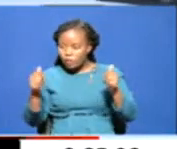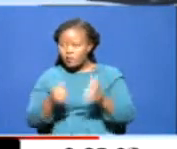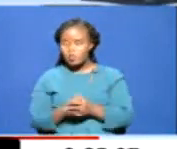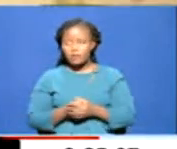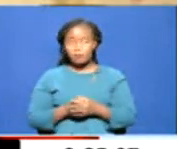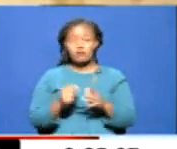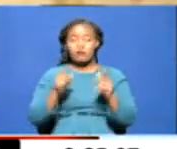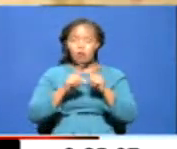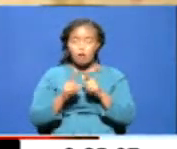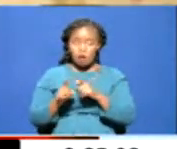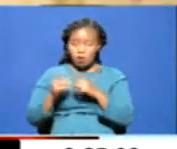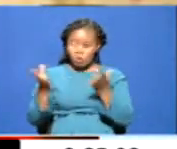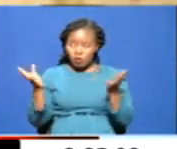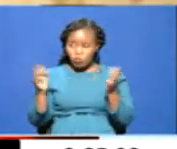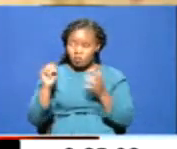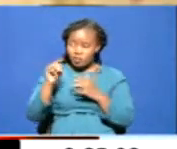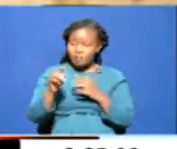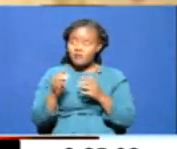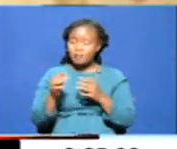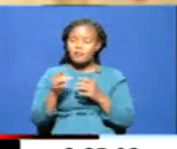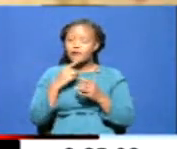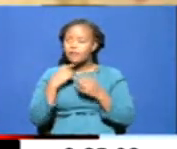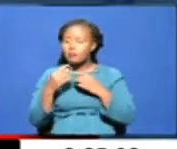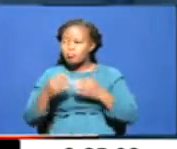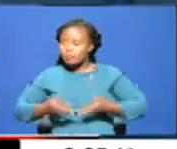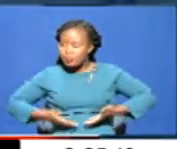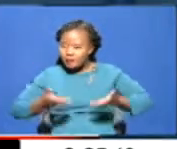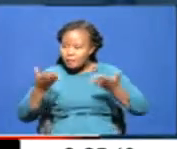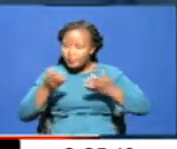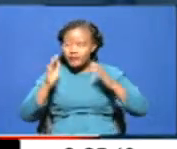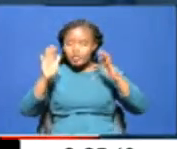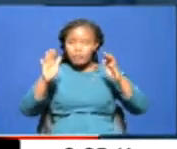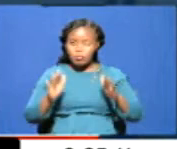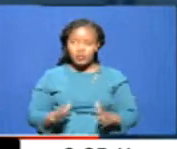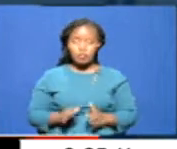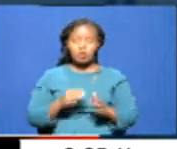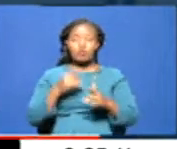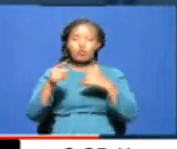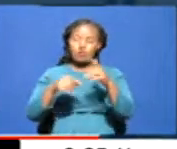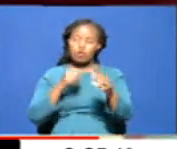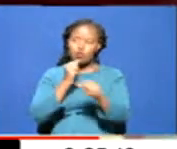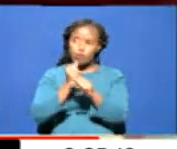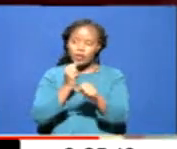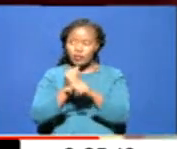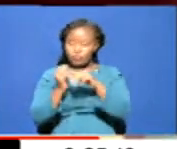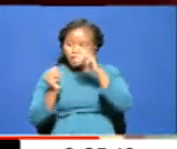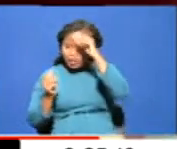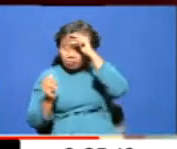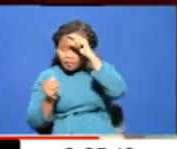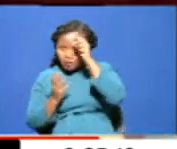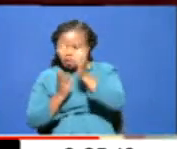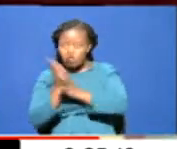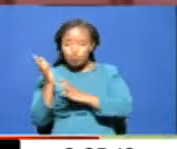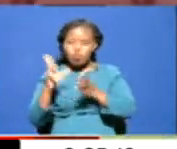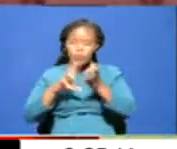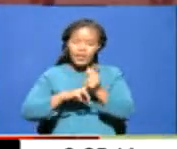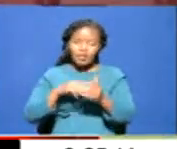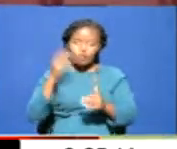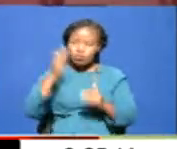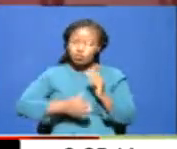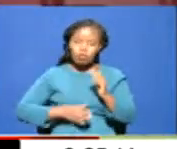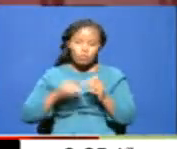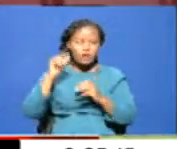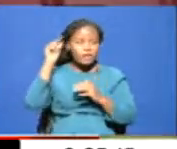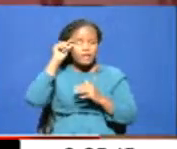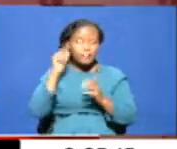of voices is vital, reiterating they will continue working with the government through strategic partnership to end the vice. Put